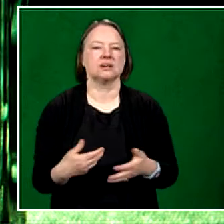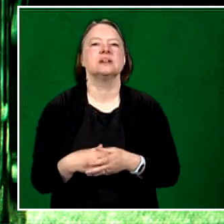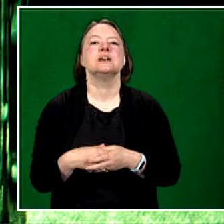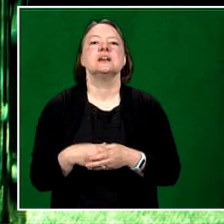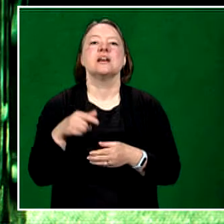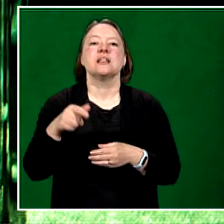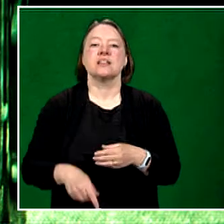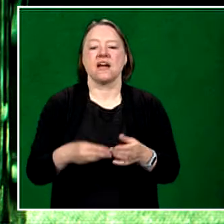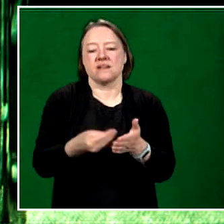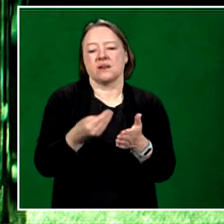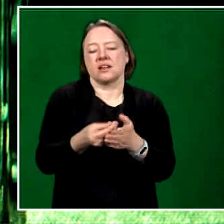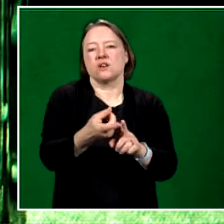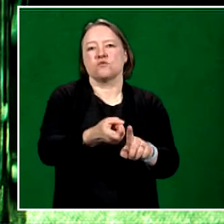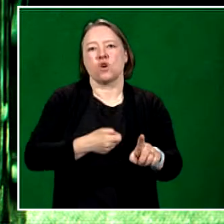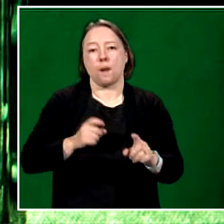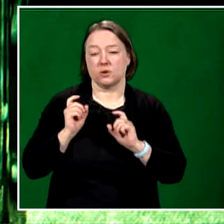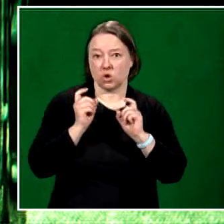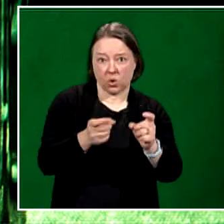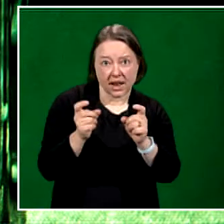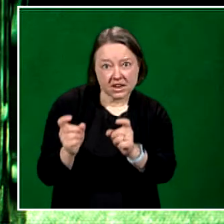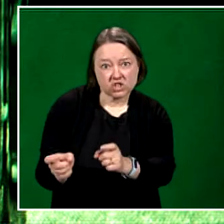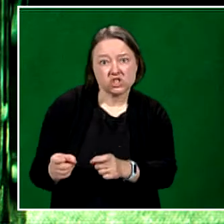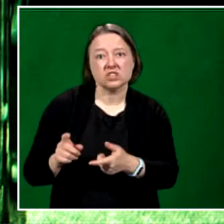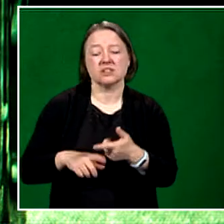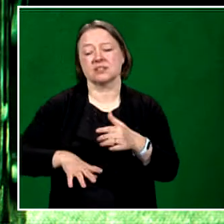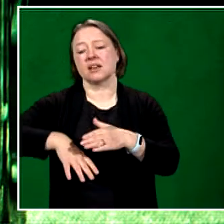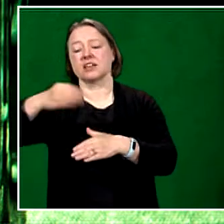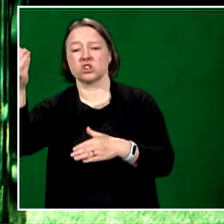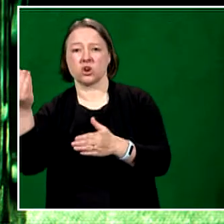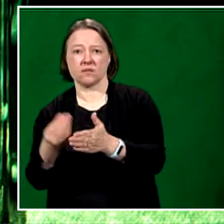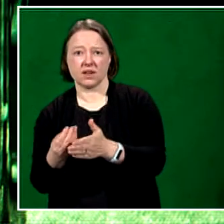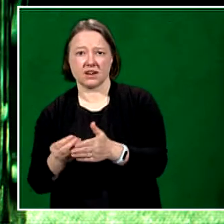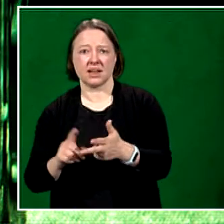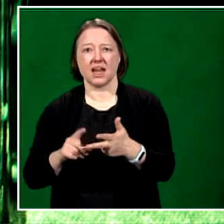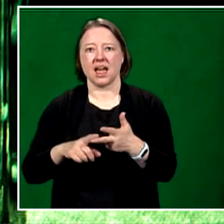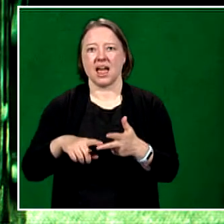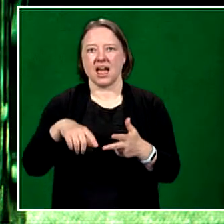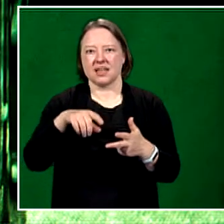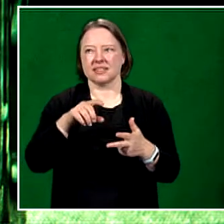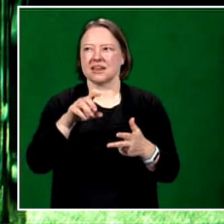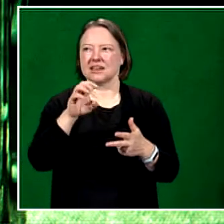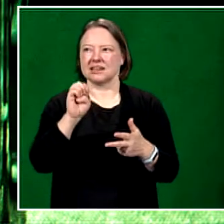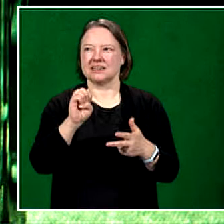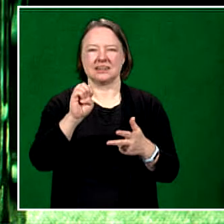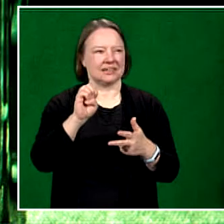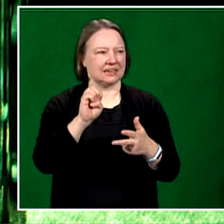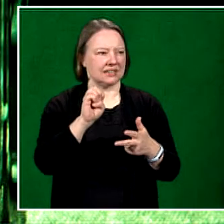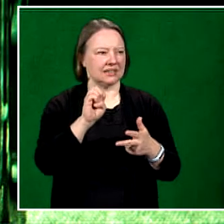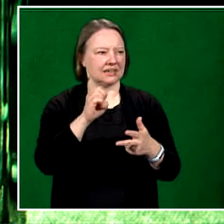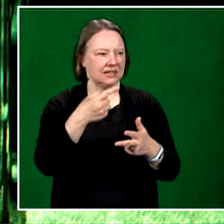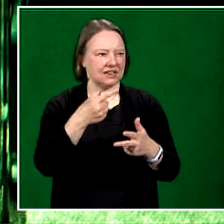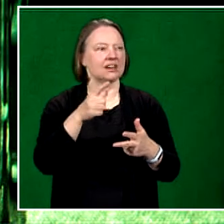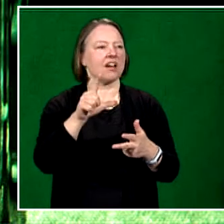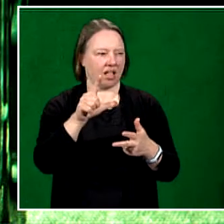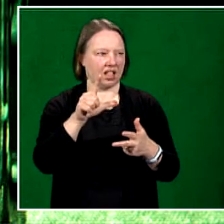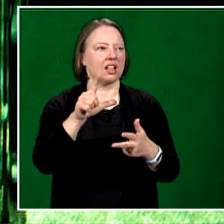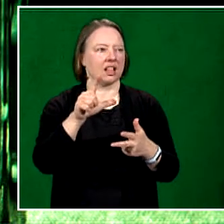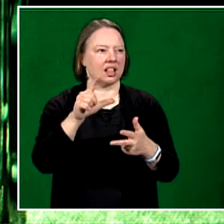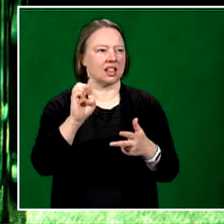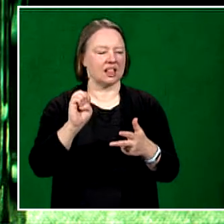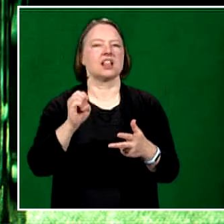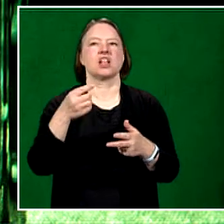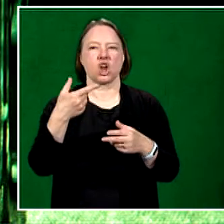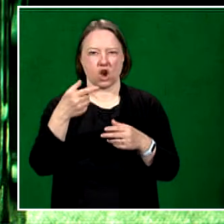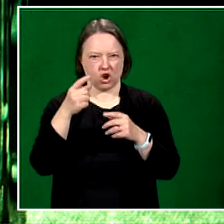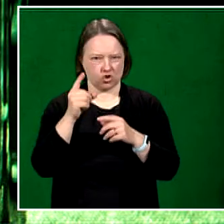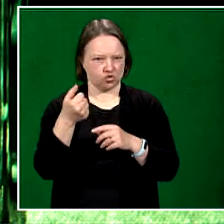The funding would come from donations, external funding, and the EAGLE grant, which the Grand Valley State University is applying